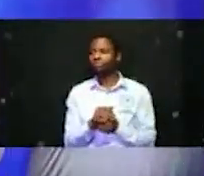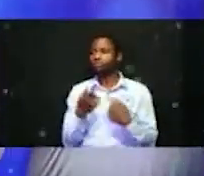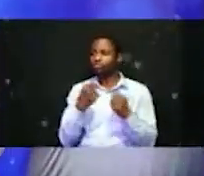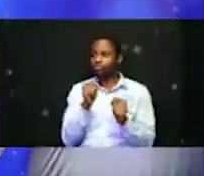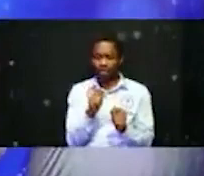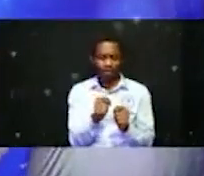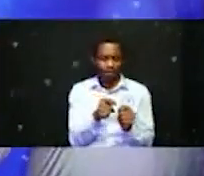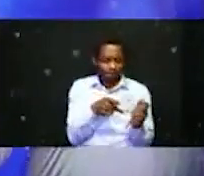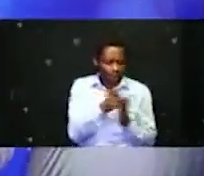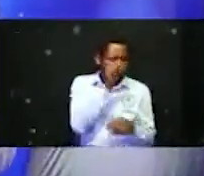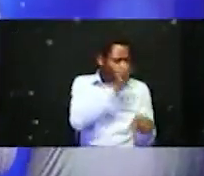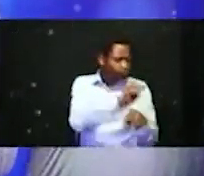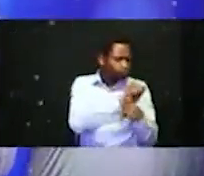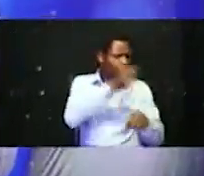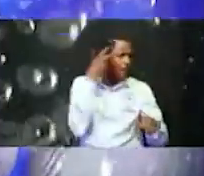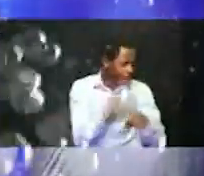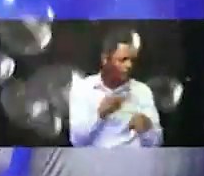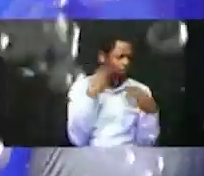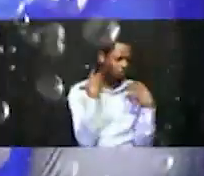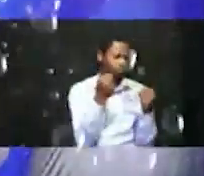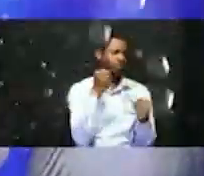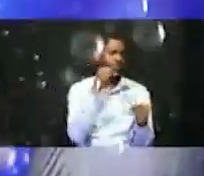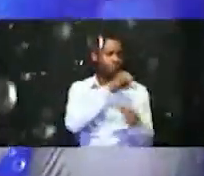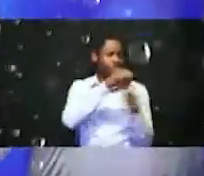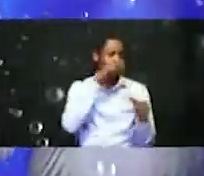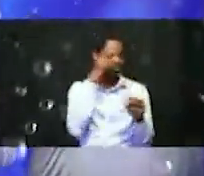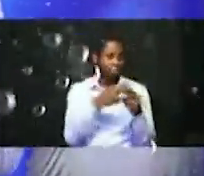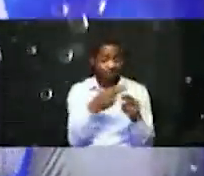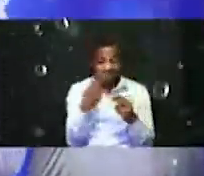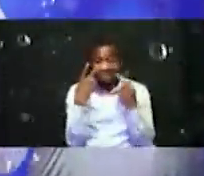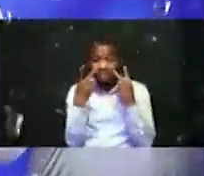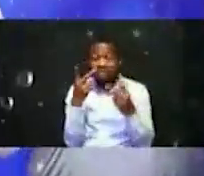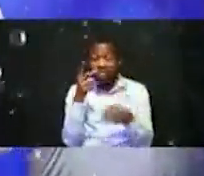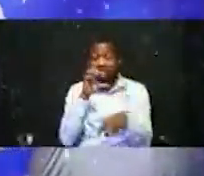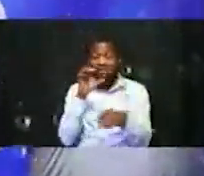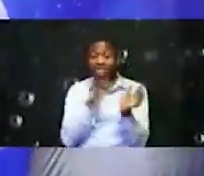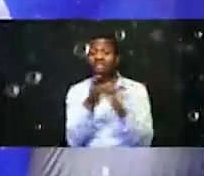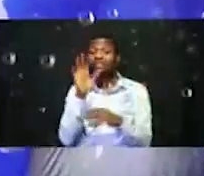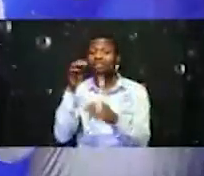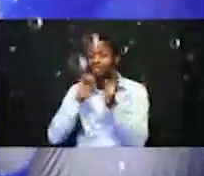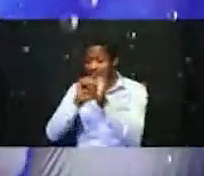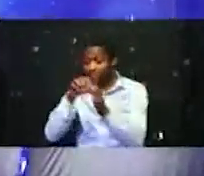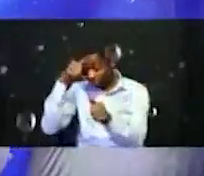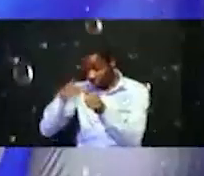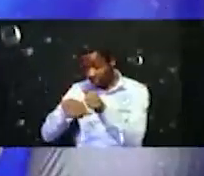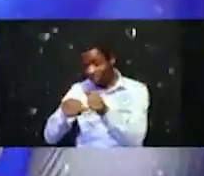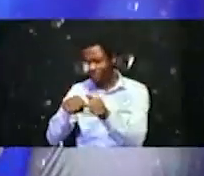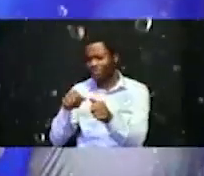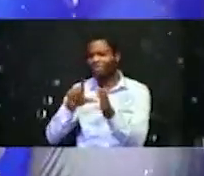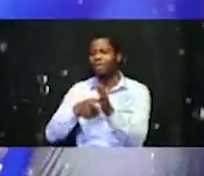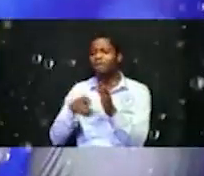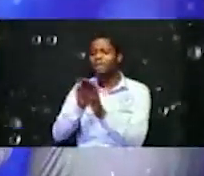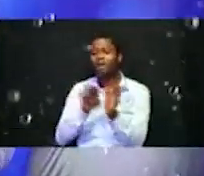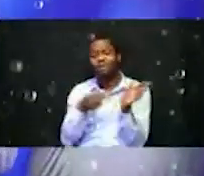your name. You saw what Jesus did. And the Bible says, therefore God also